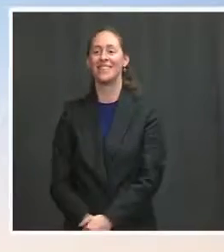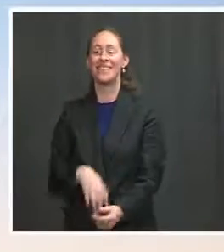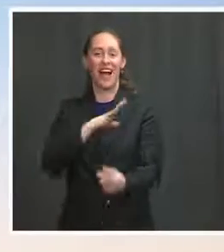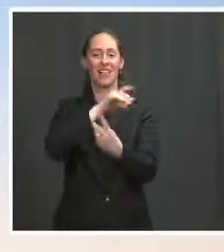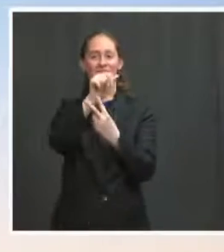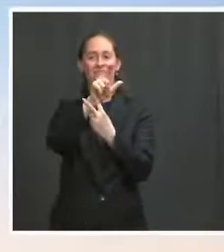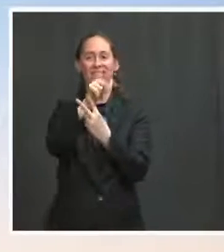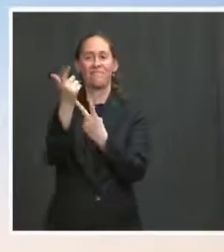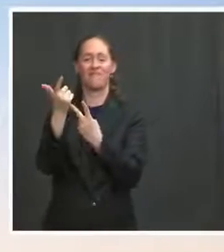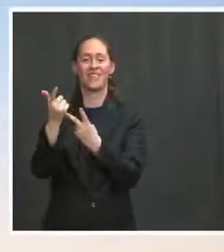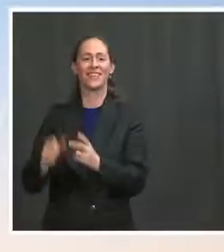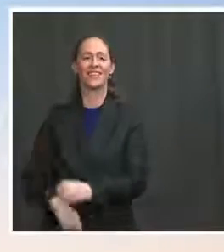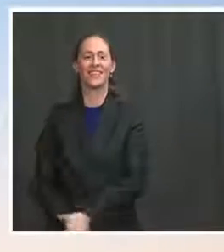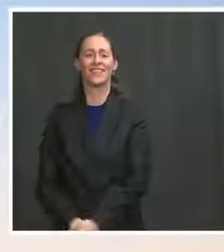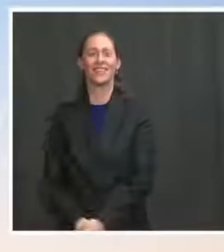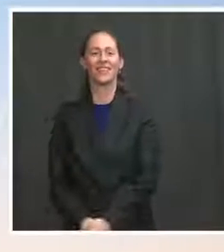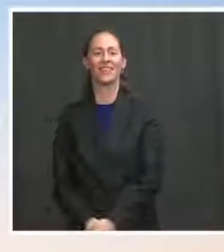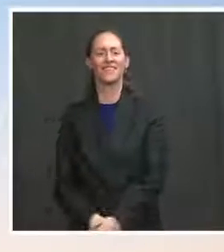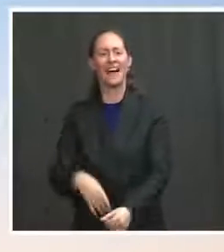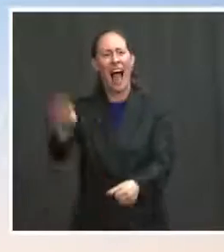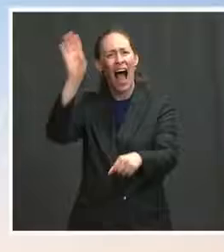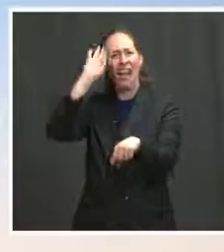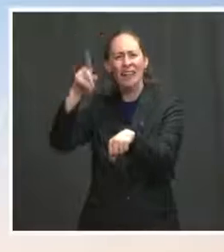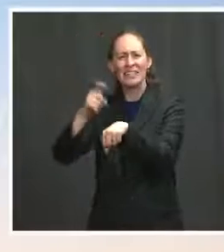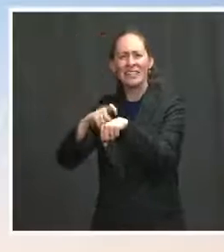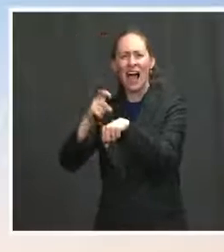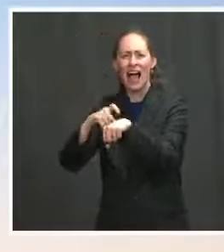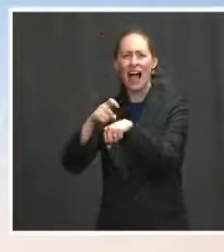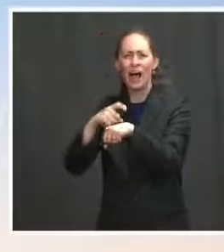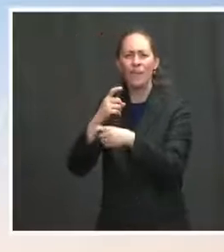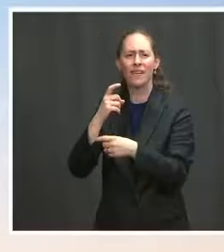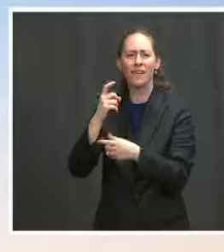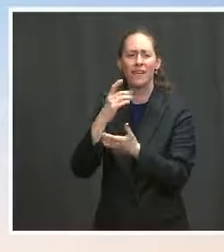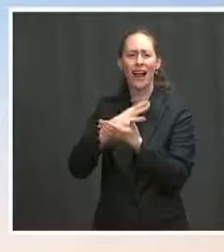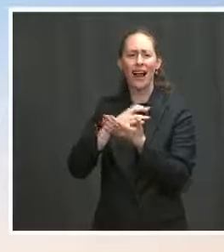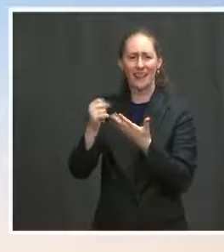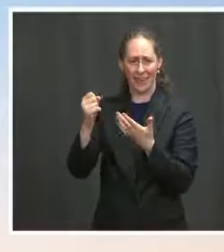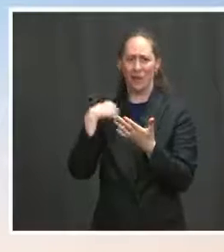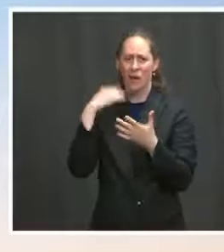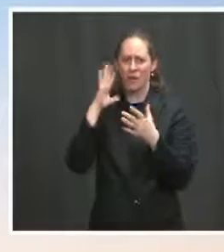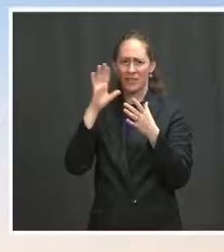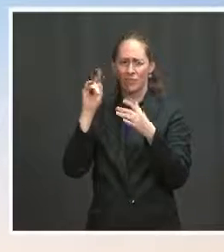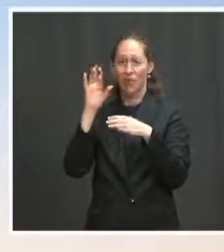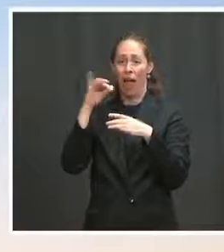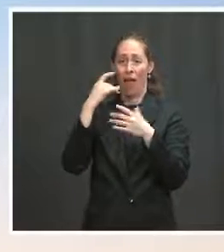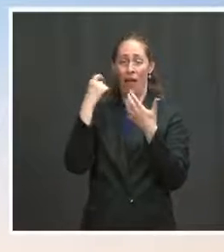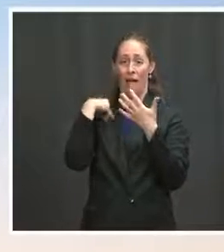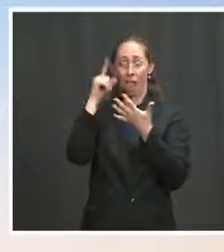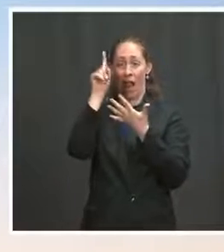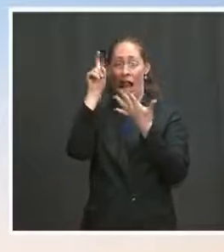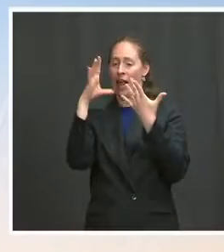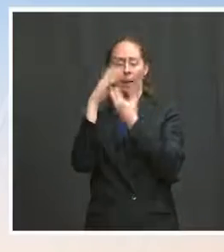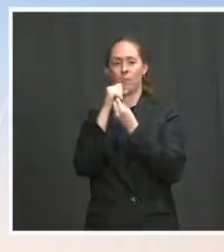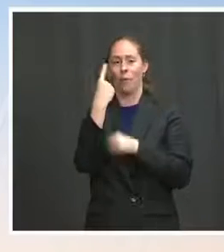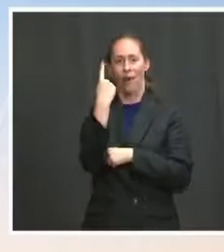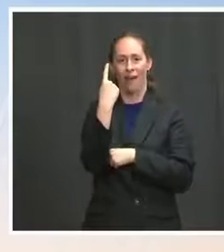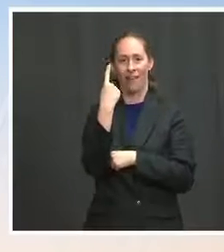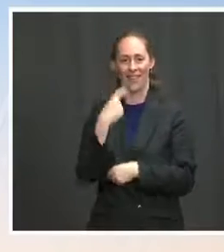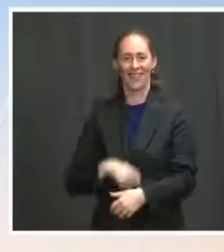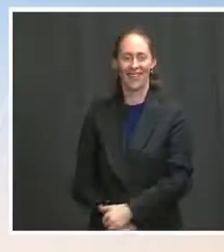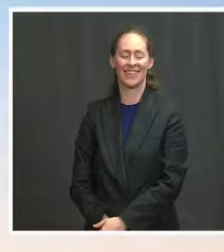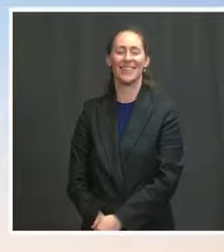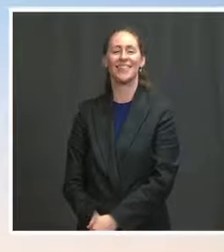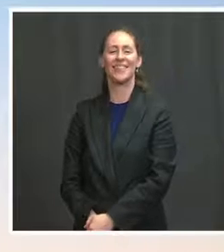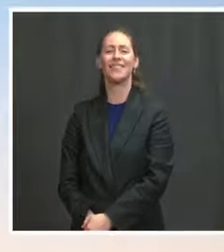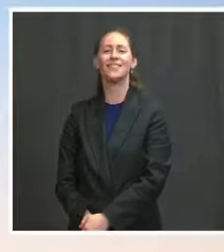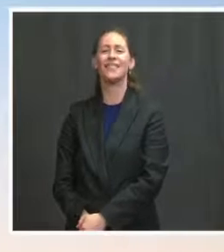Happy Pride. I know we're running short on time. I'm just going to smush my multiple inquiries a day on the LGBT developments into one, and that is. Take your time.